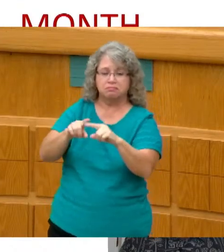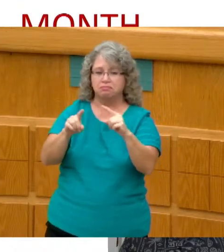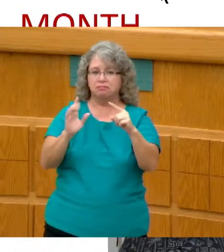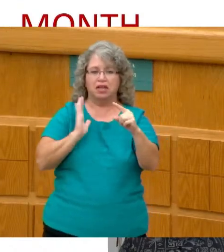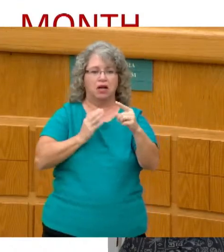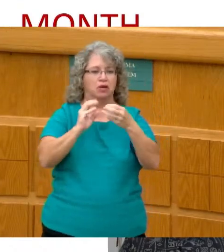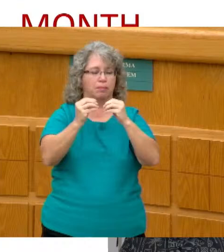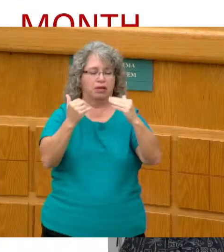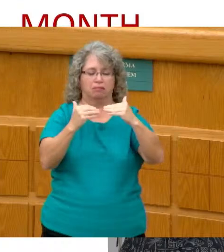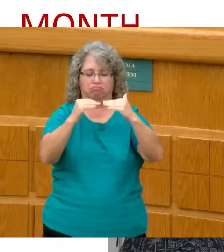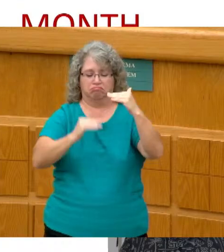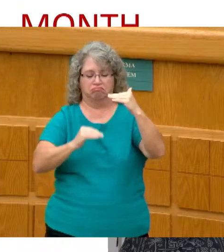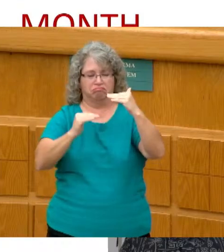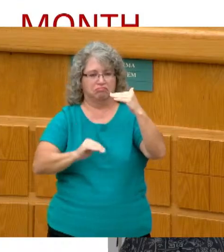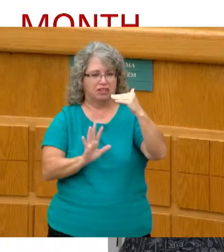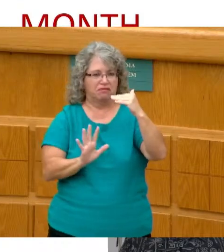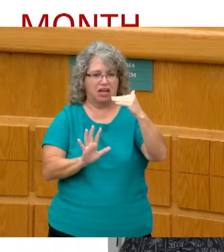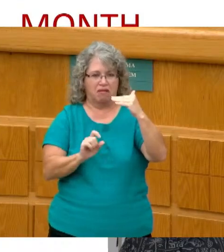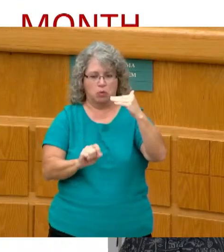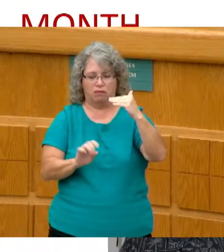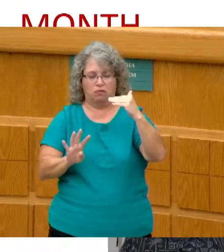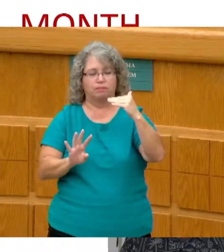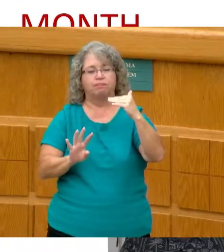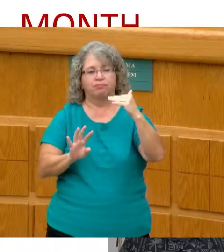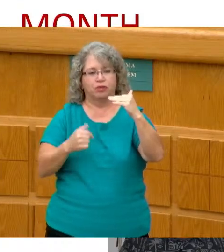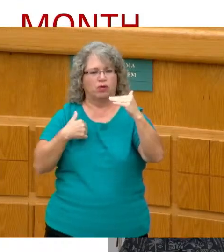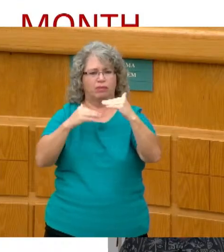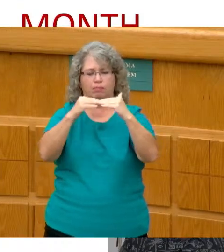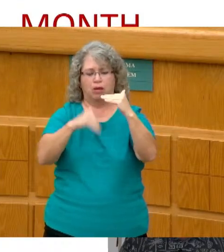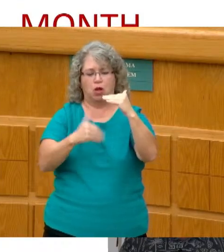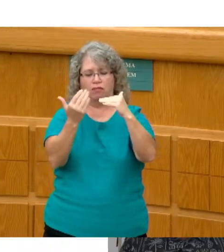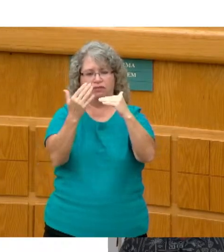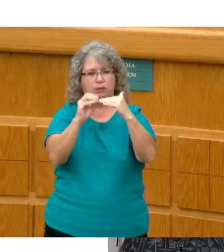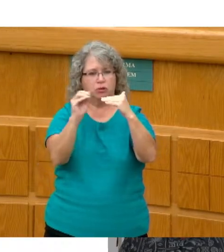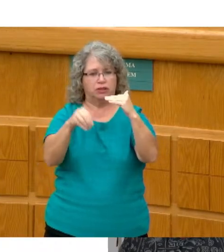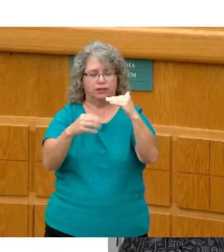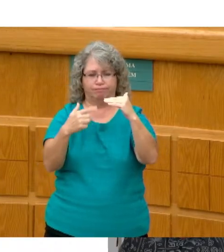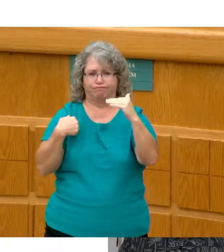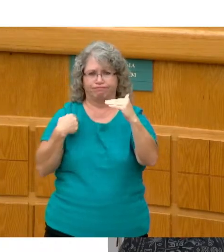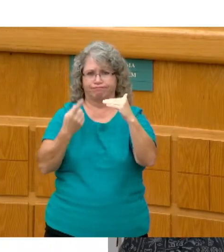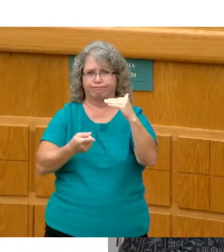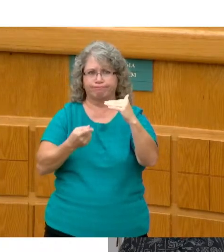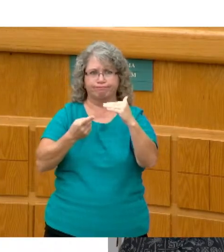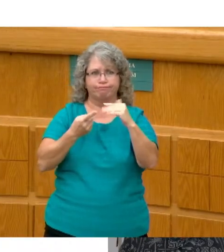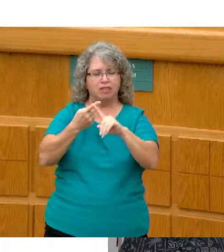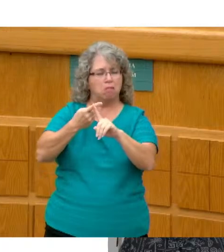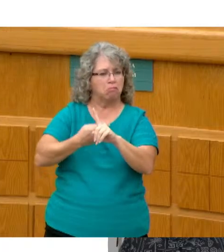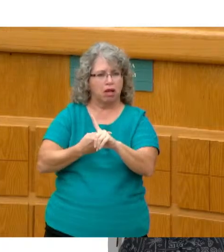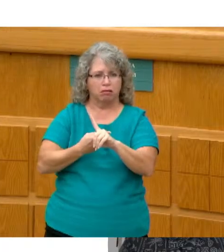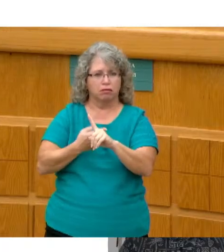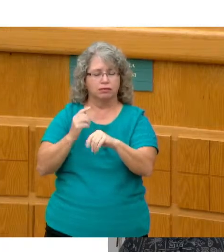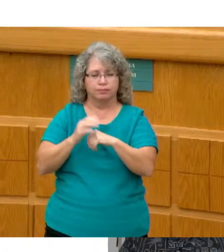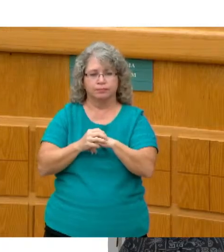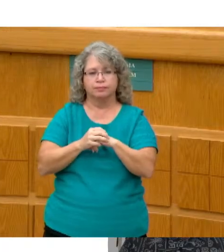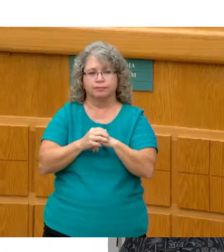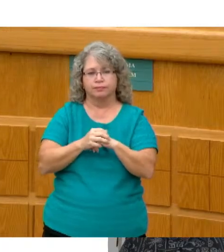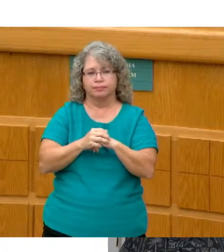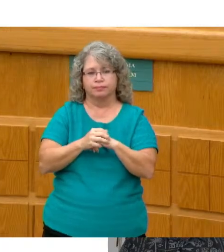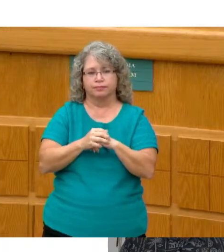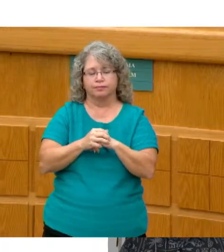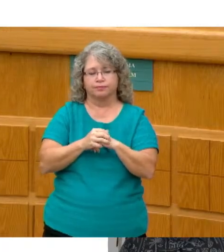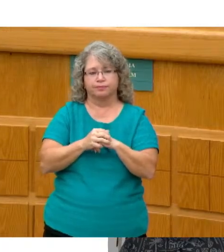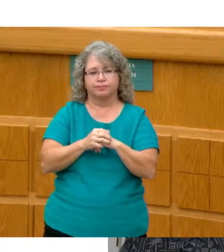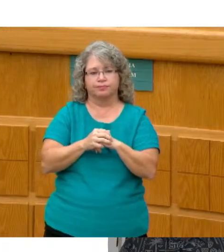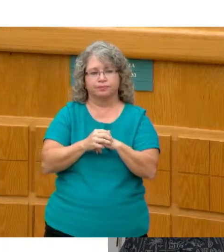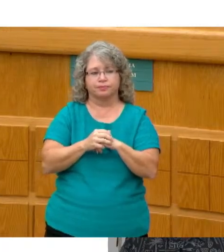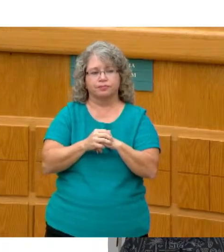15%, and we've been below that value for approximately a month now. In terms of vacancy, this is something that we've been watching very